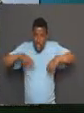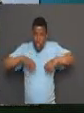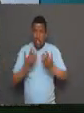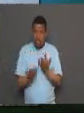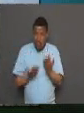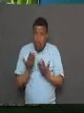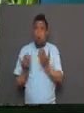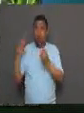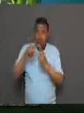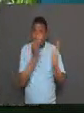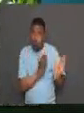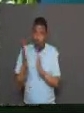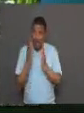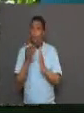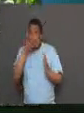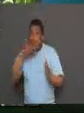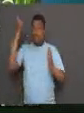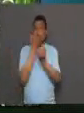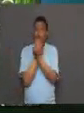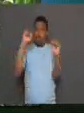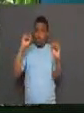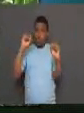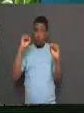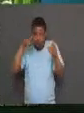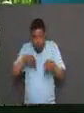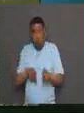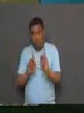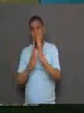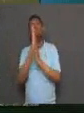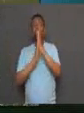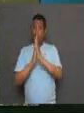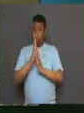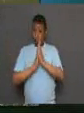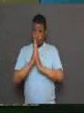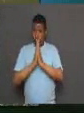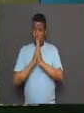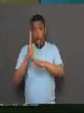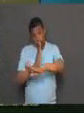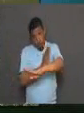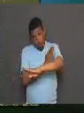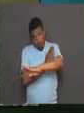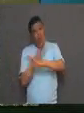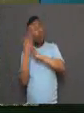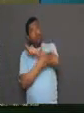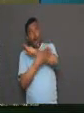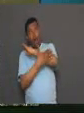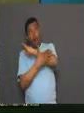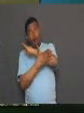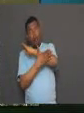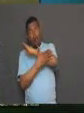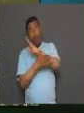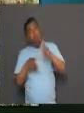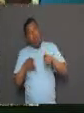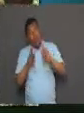to provide better solutions for farmers' needs, adopt rural land